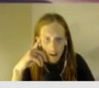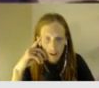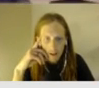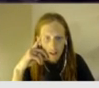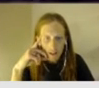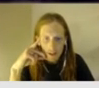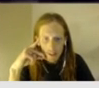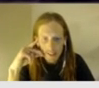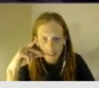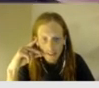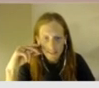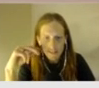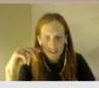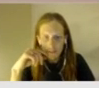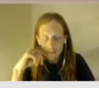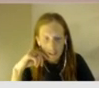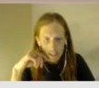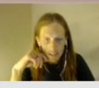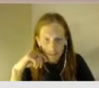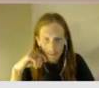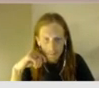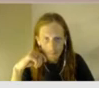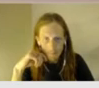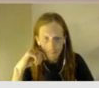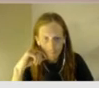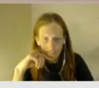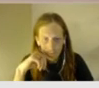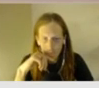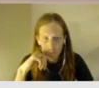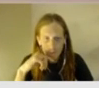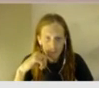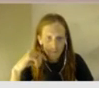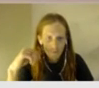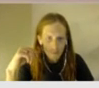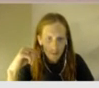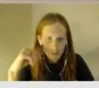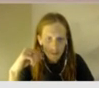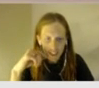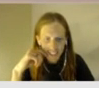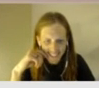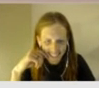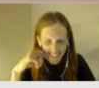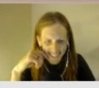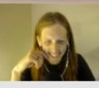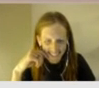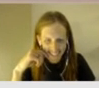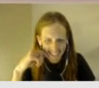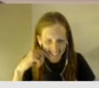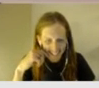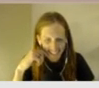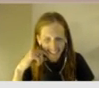work makes it real and makes you want to pick a better image because the thing you just printed ain't going to cut it.